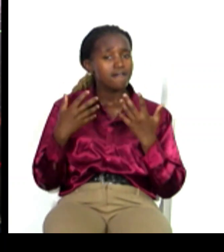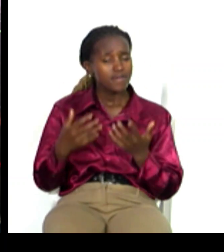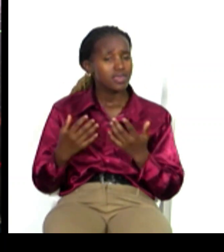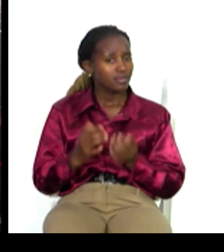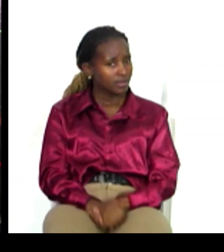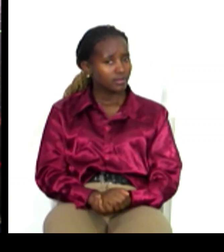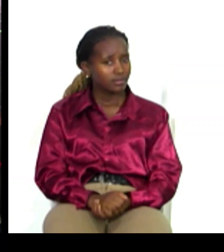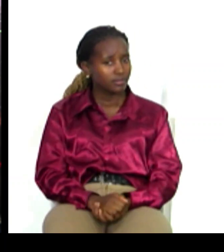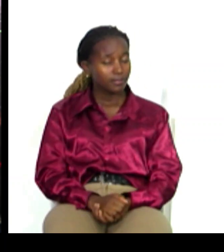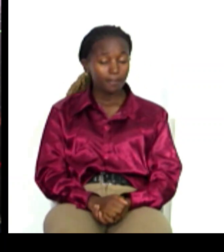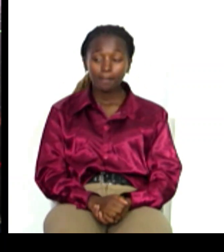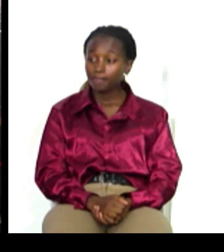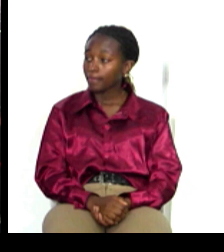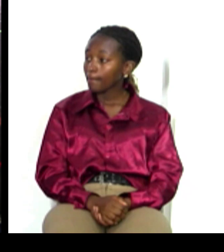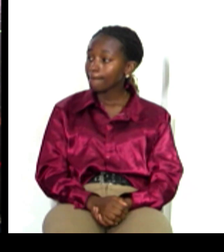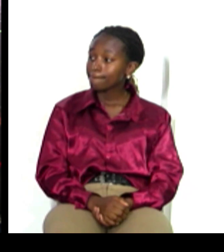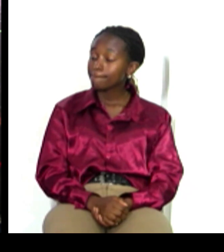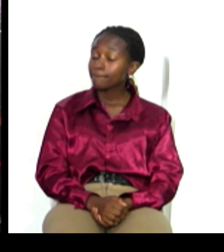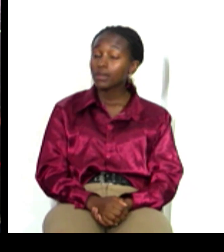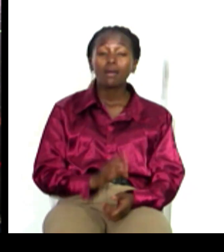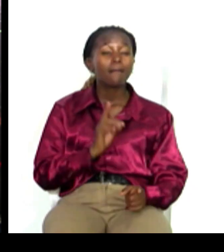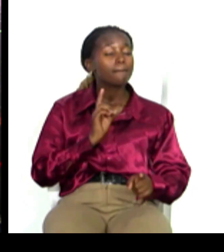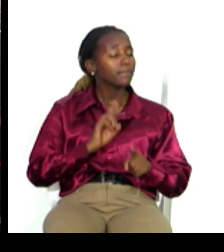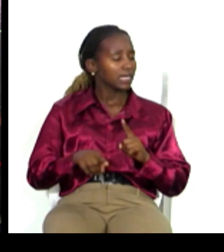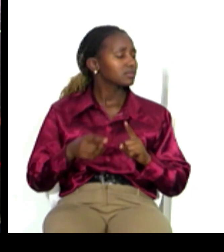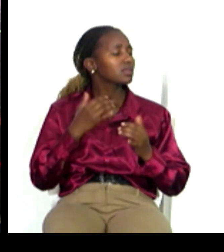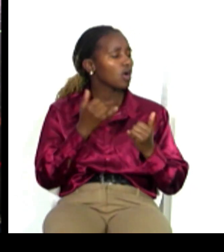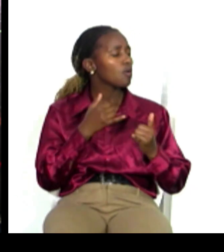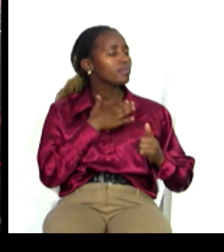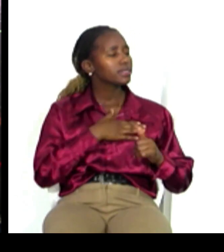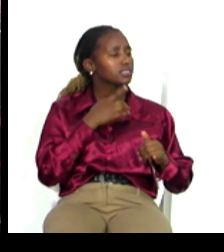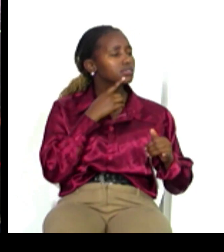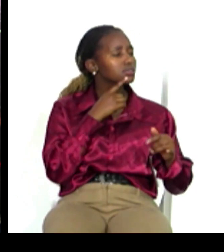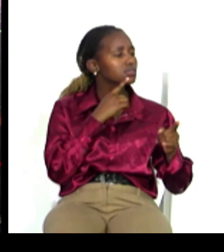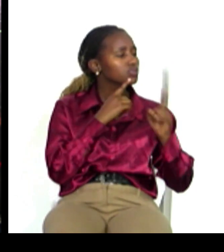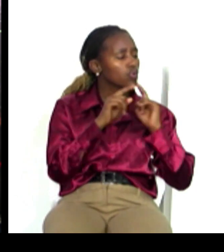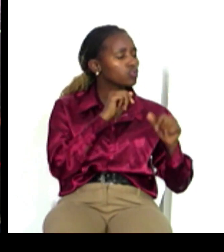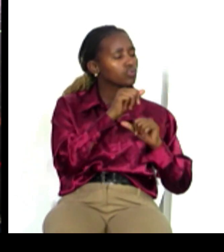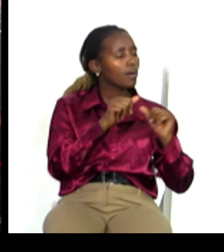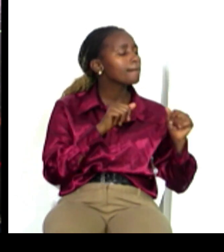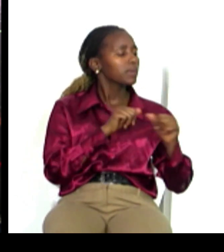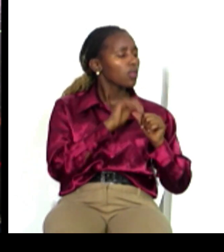the SADC and EACC meeting. Yeah.